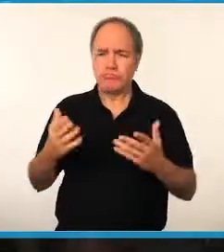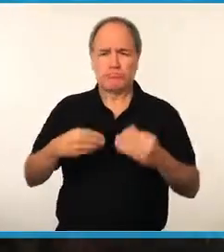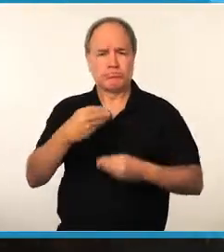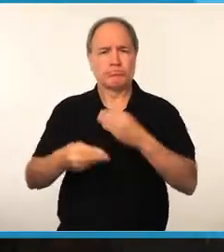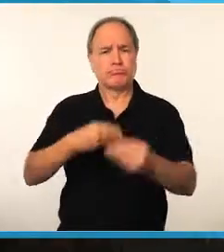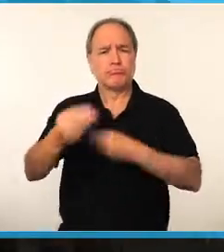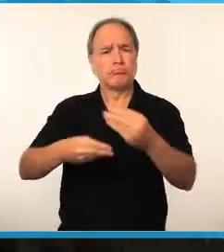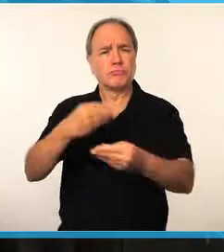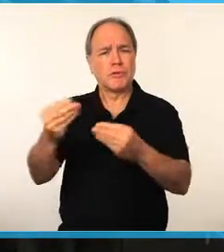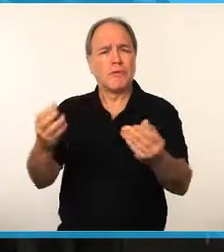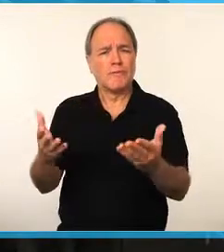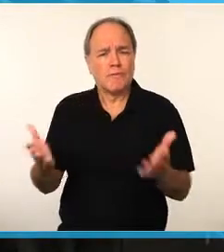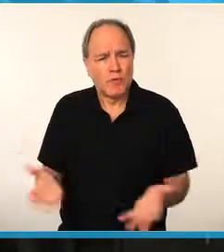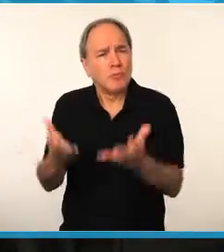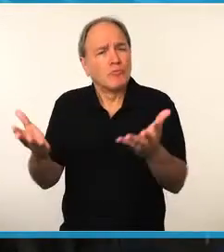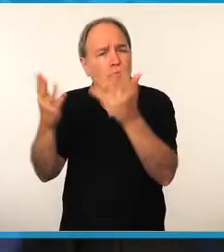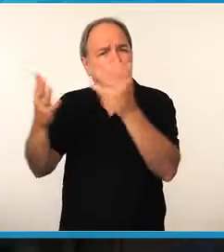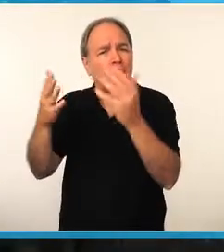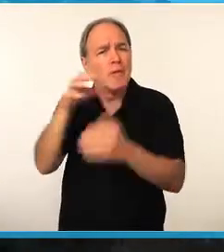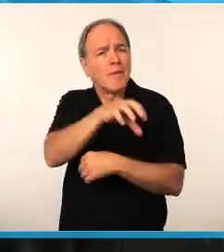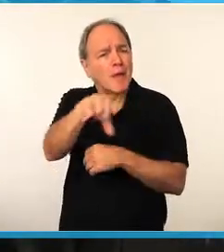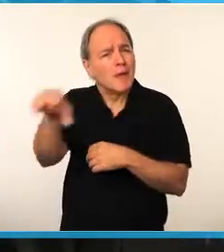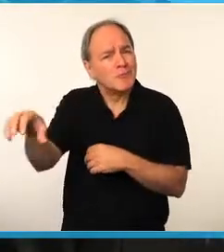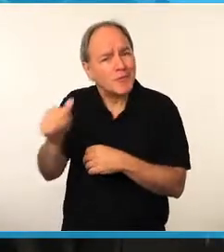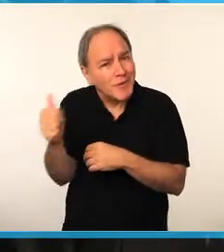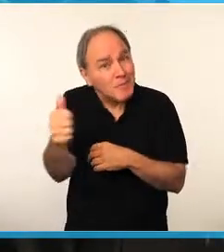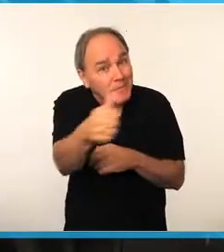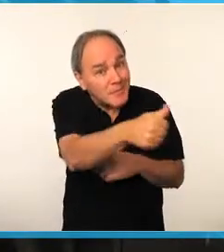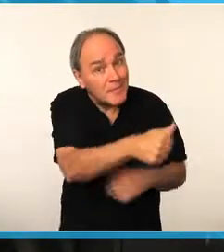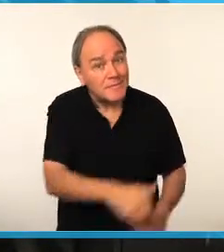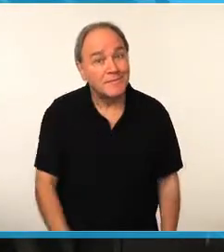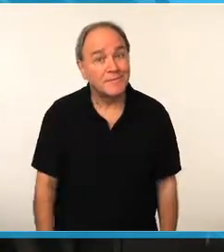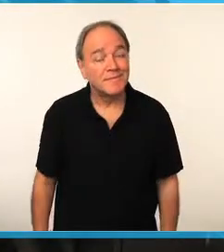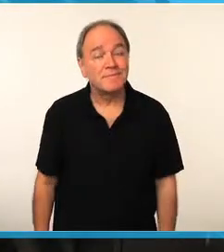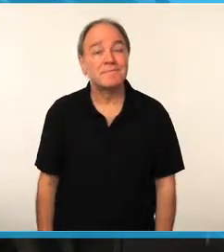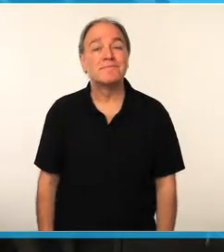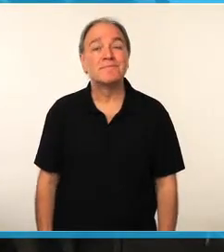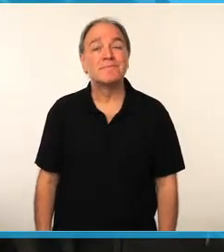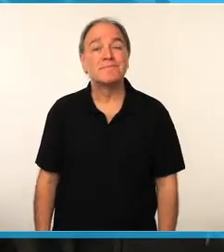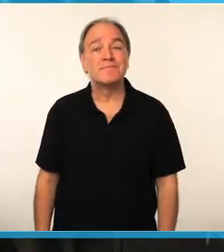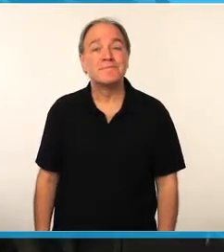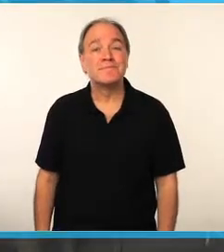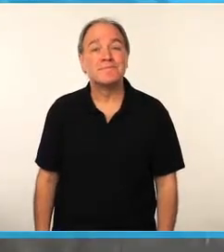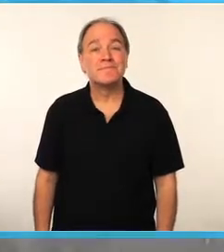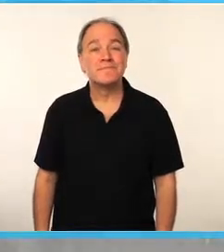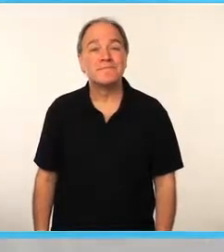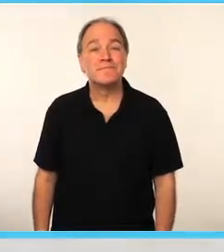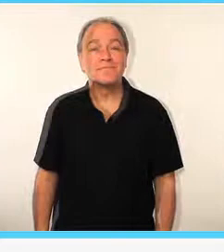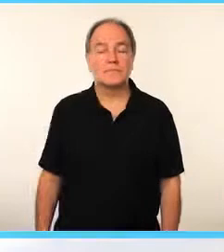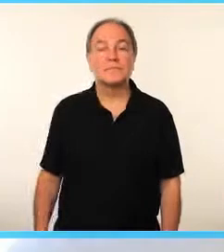active citizens that are able to contribute to the country's development as well.